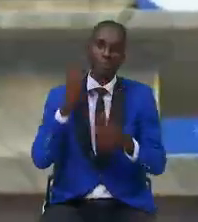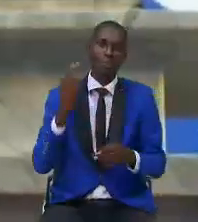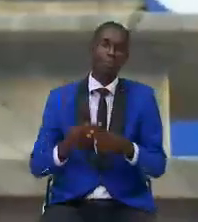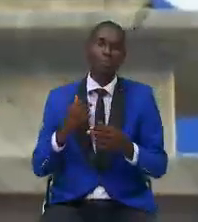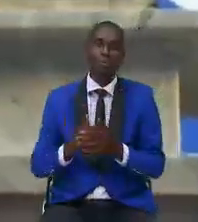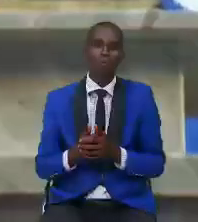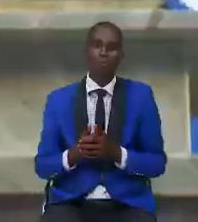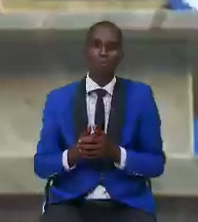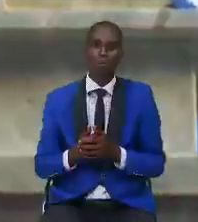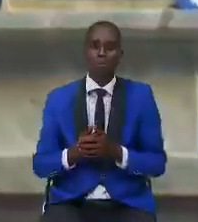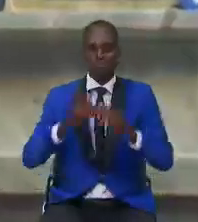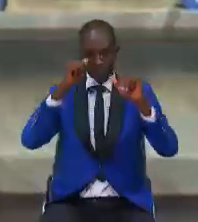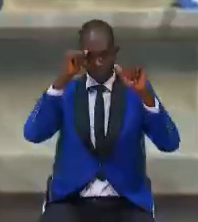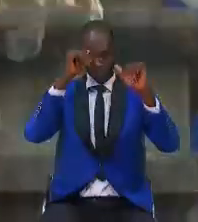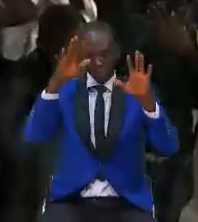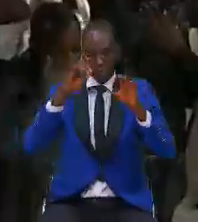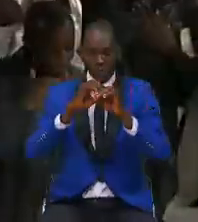have taken everything away.